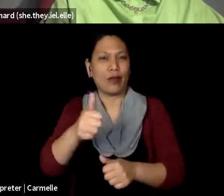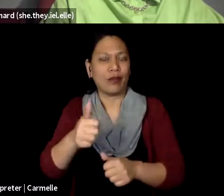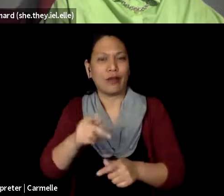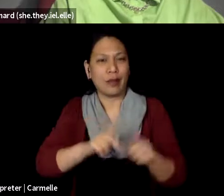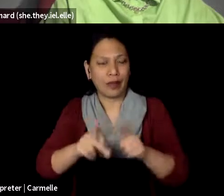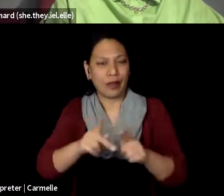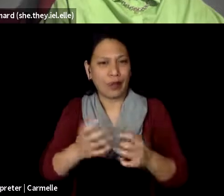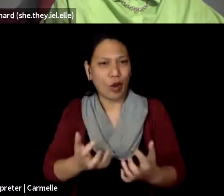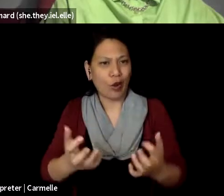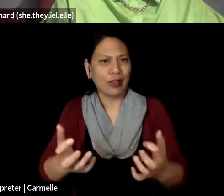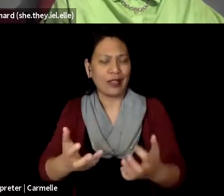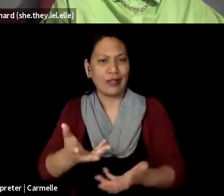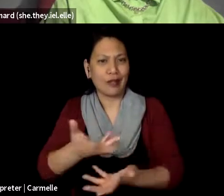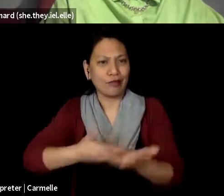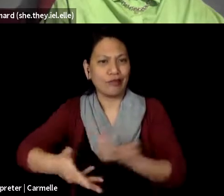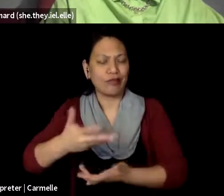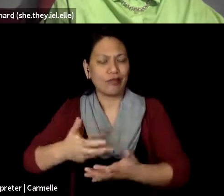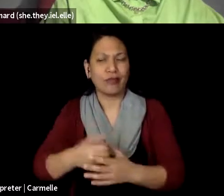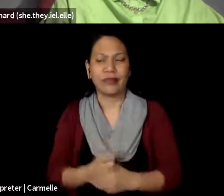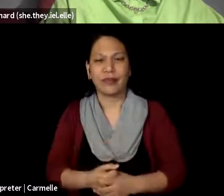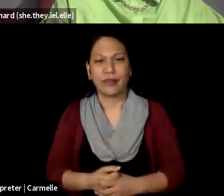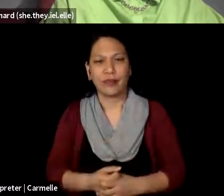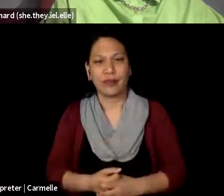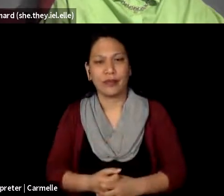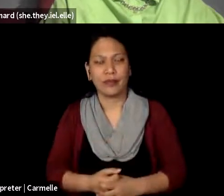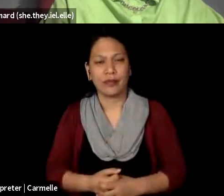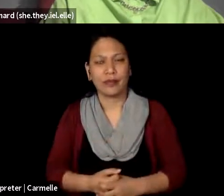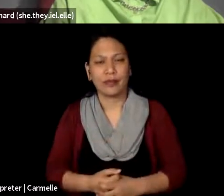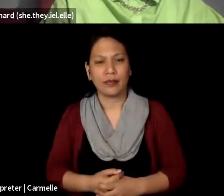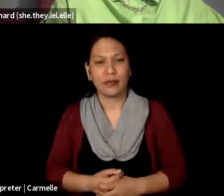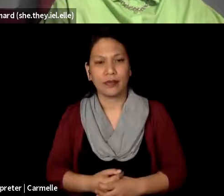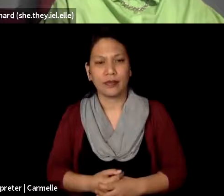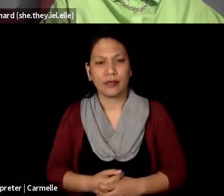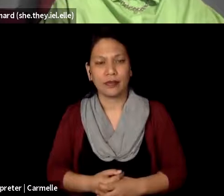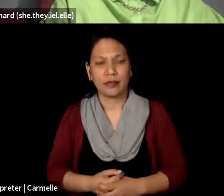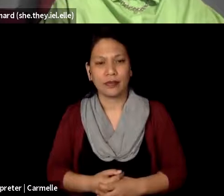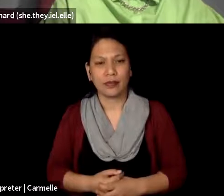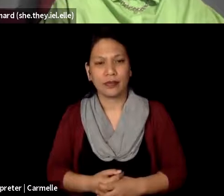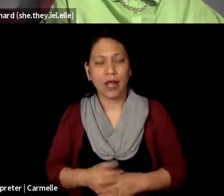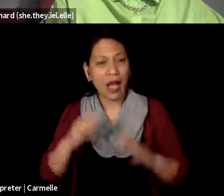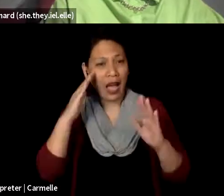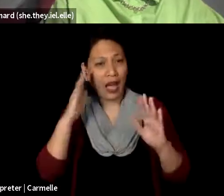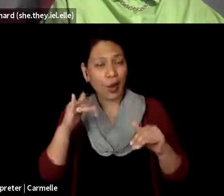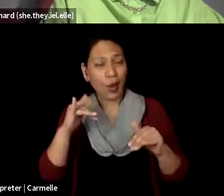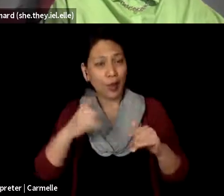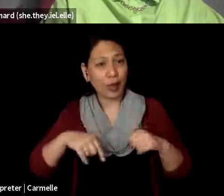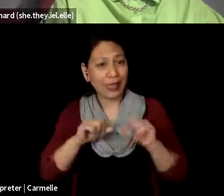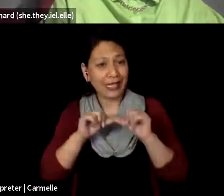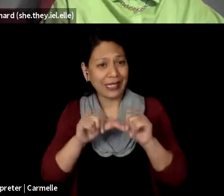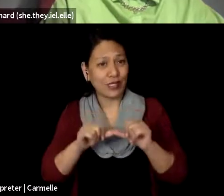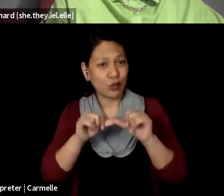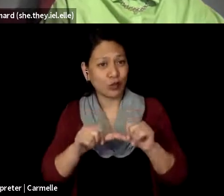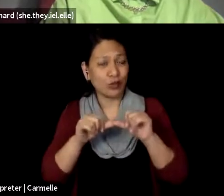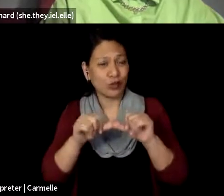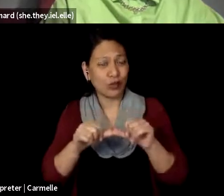I don't know if, I mean, I my hope is that we keep pushing this forward and that more people